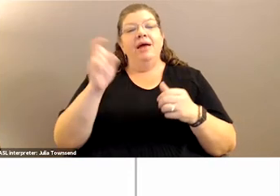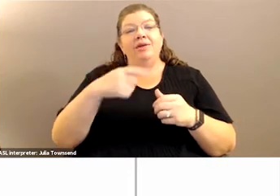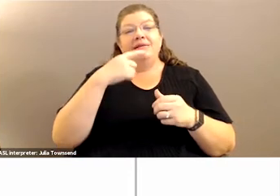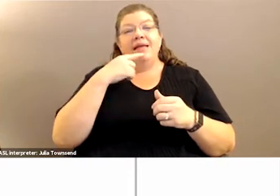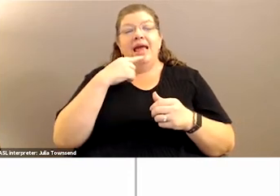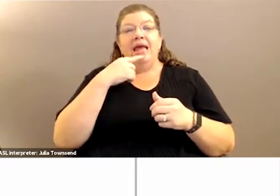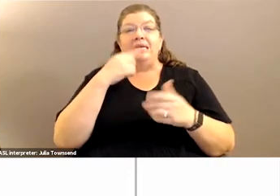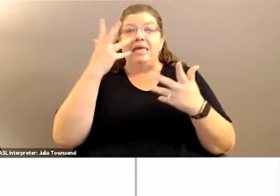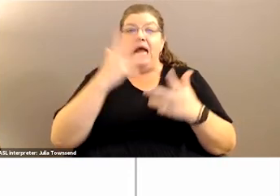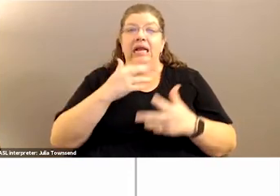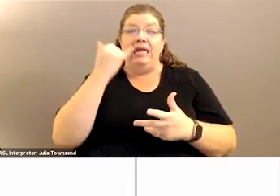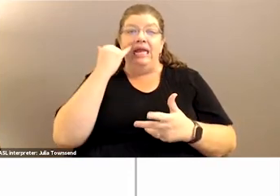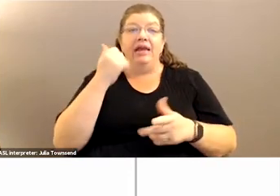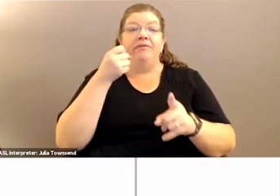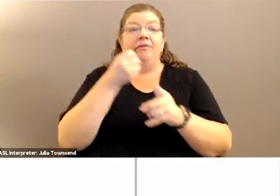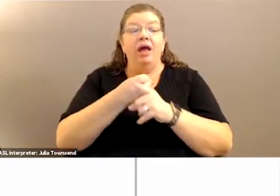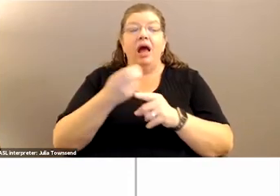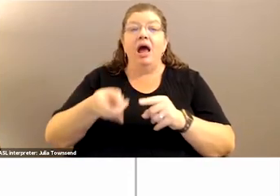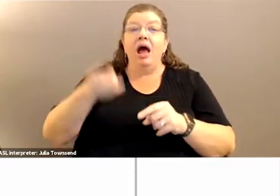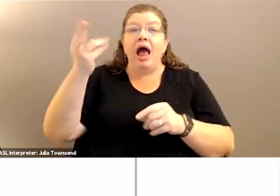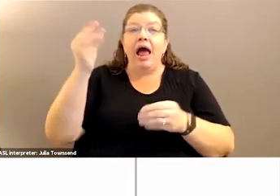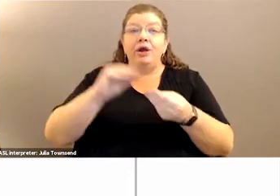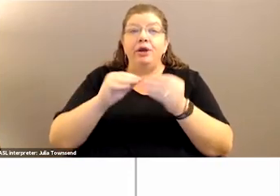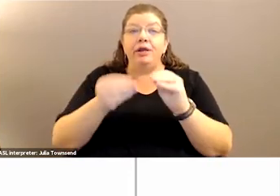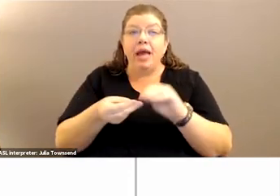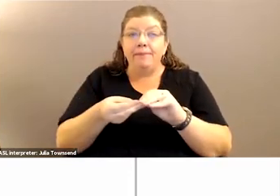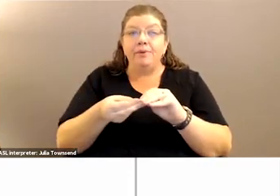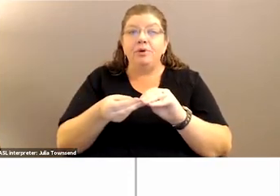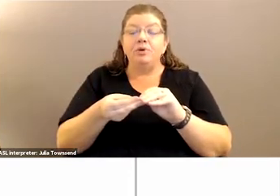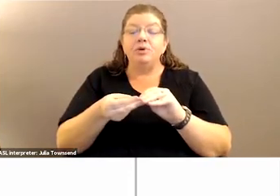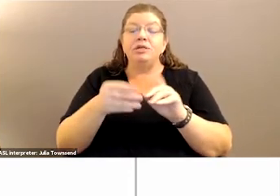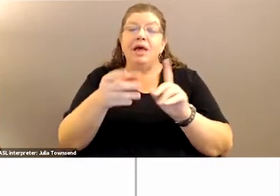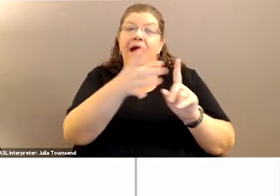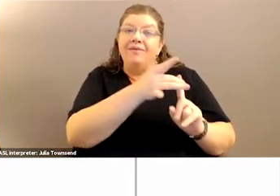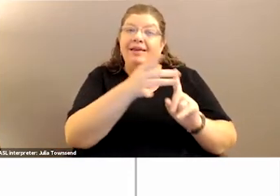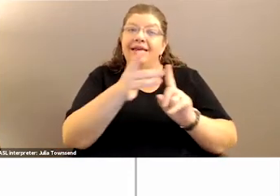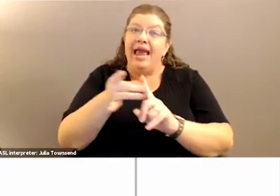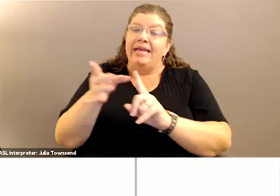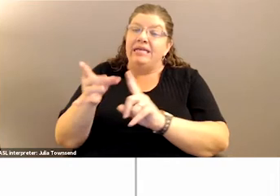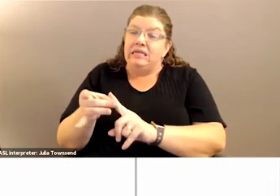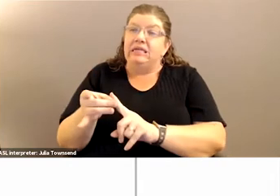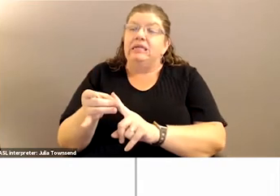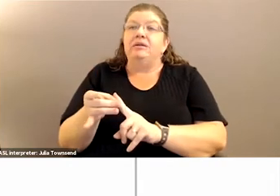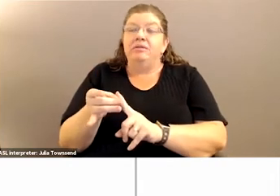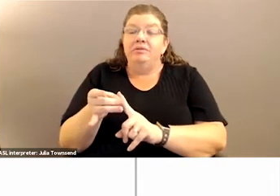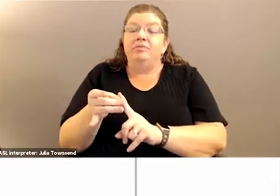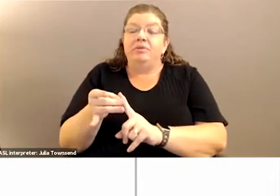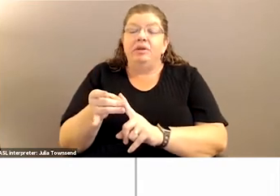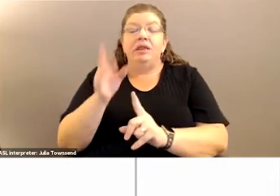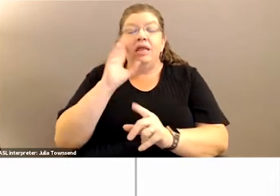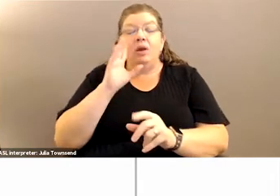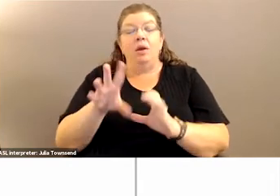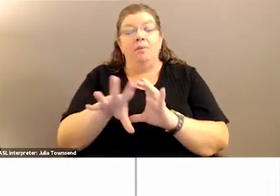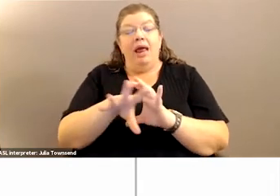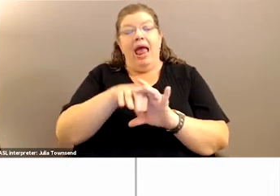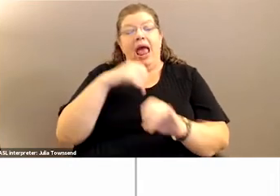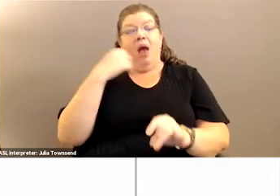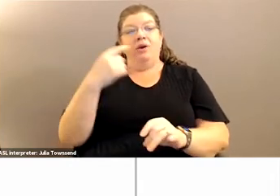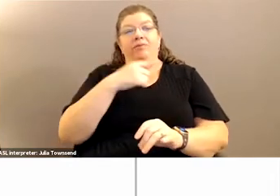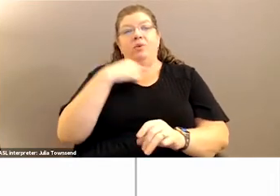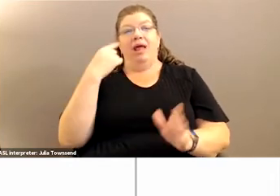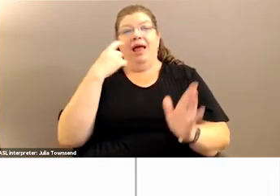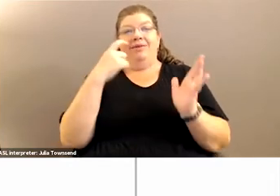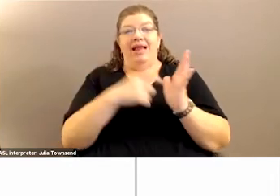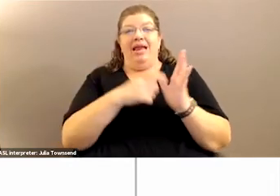numbers of um of cases then we move out of this risk of identifying